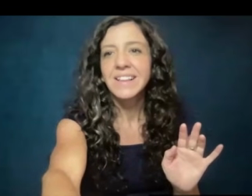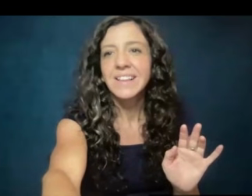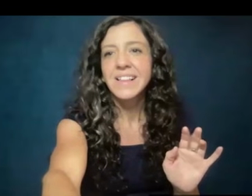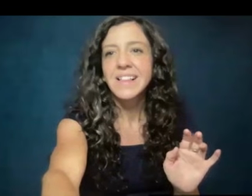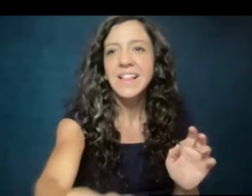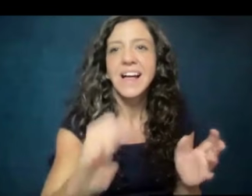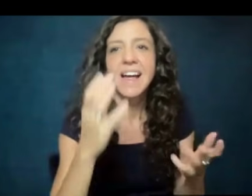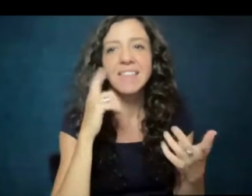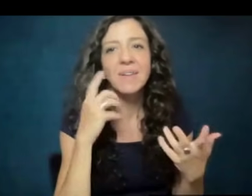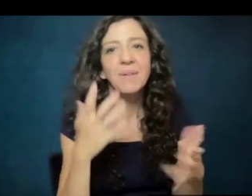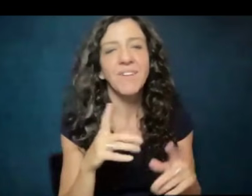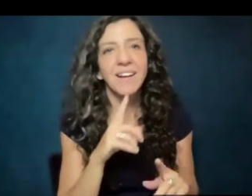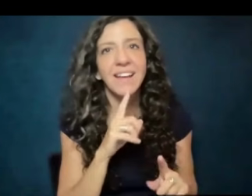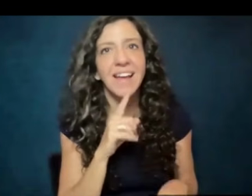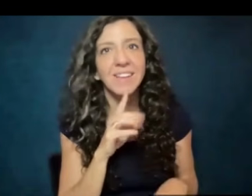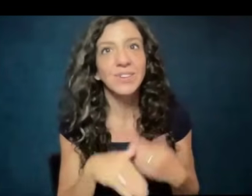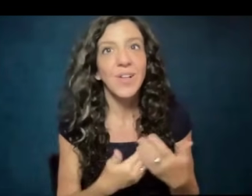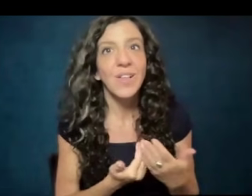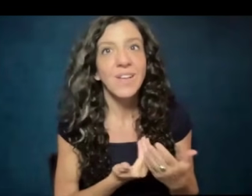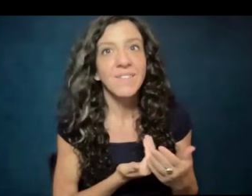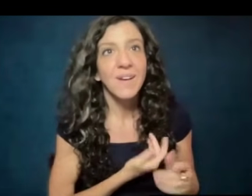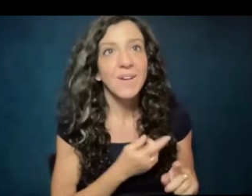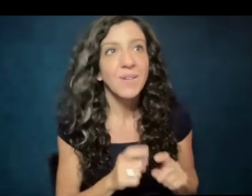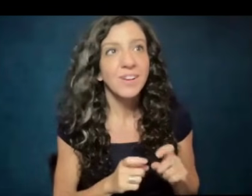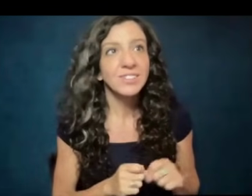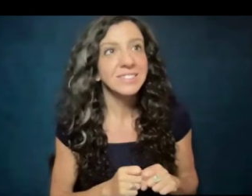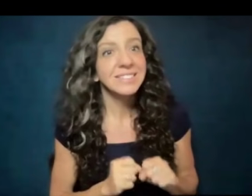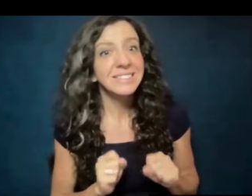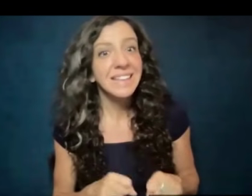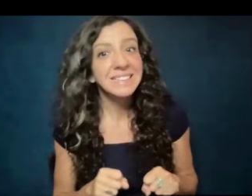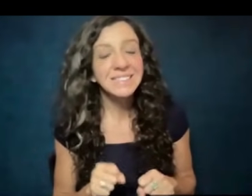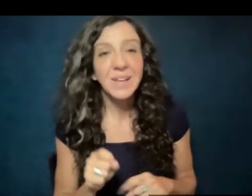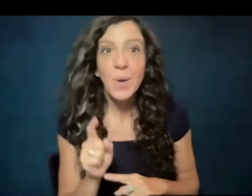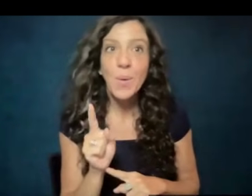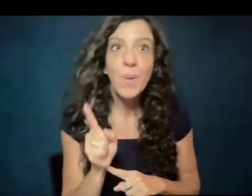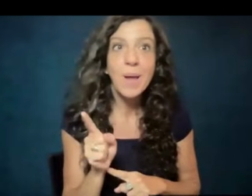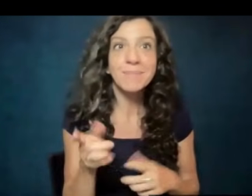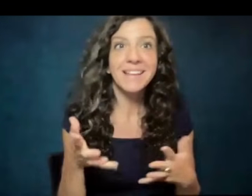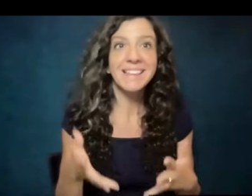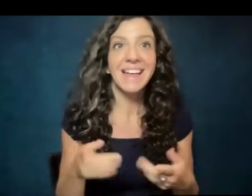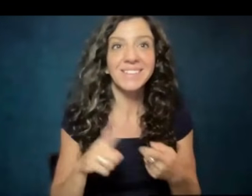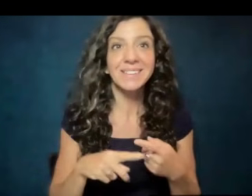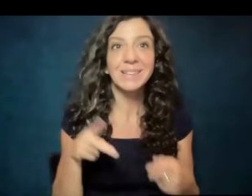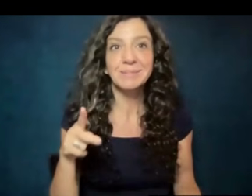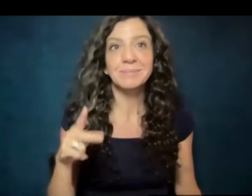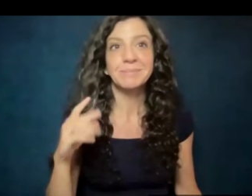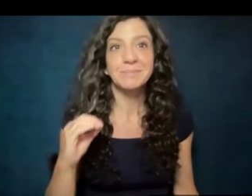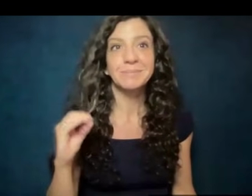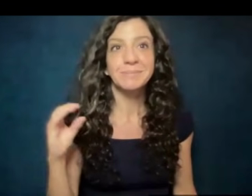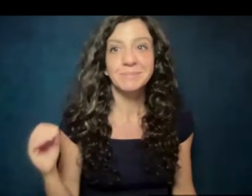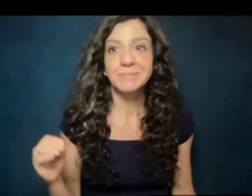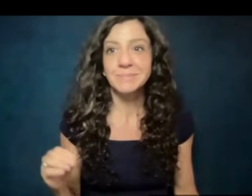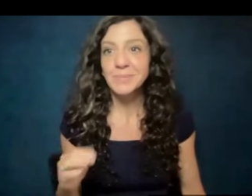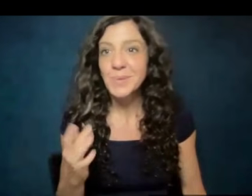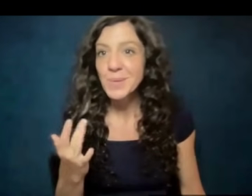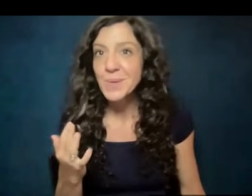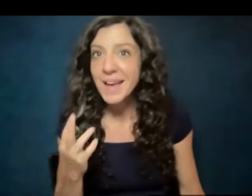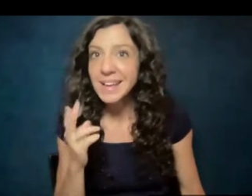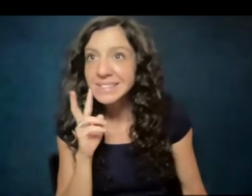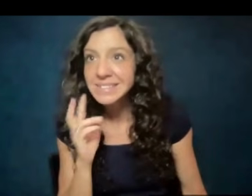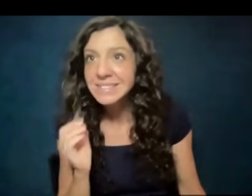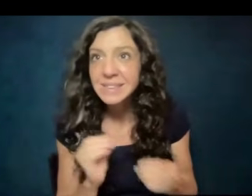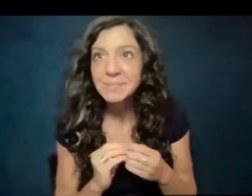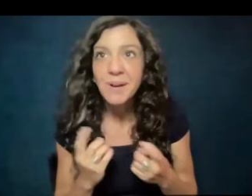all answered. Yes, they are. All Yeah, right, so we have a minute to the hour. So all right. we'll give it a minute to see if we have any